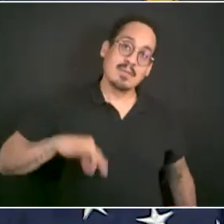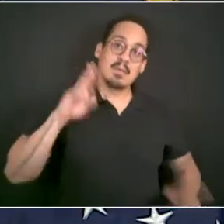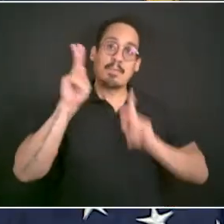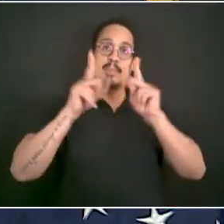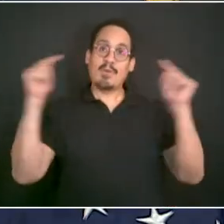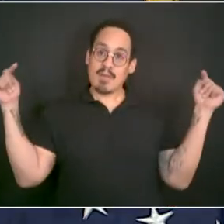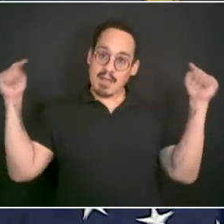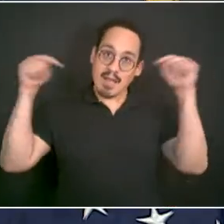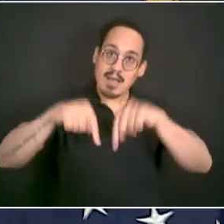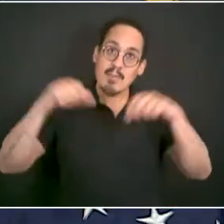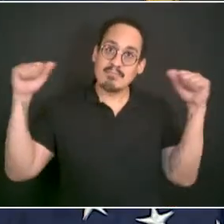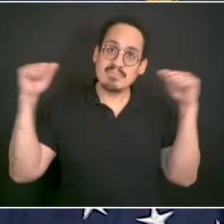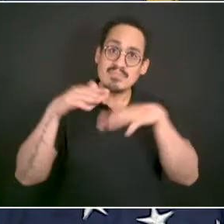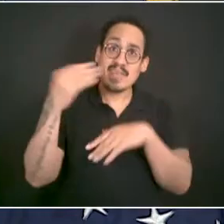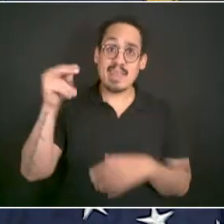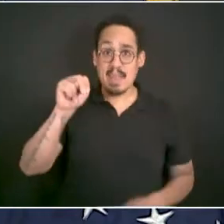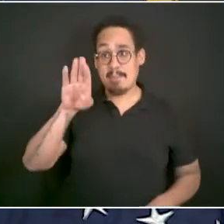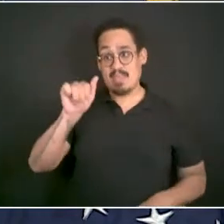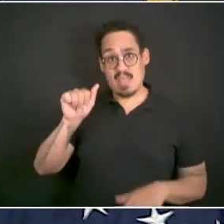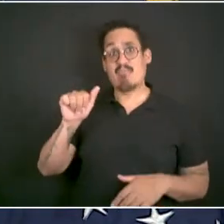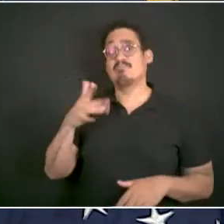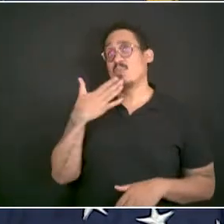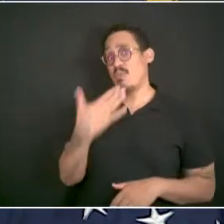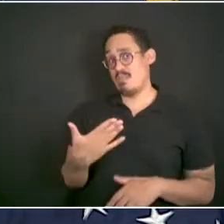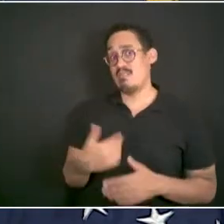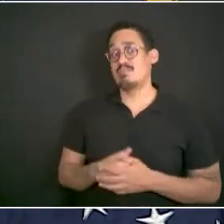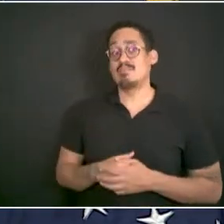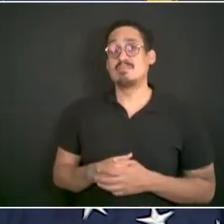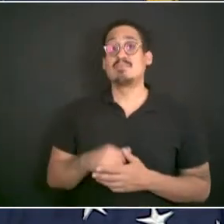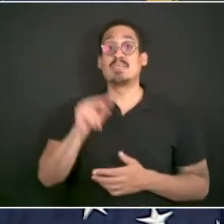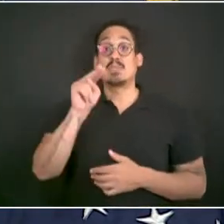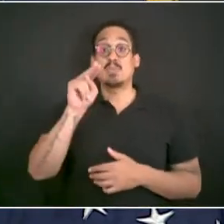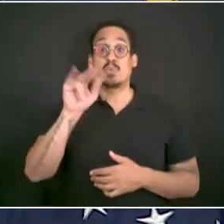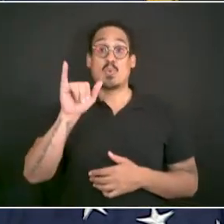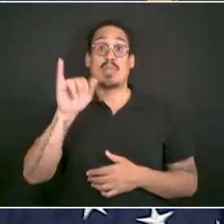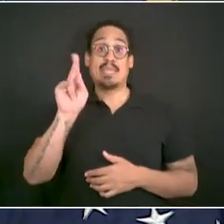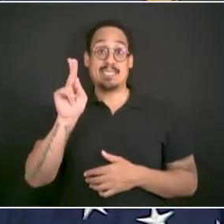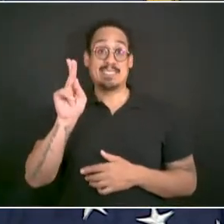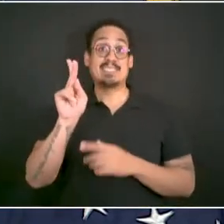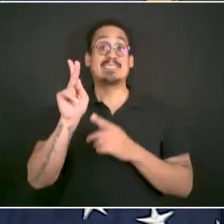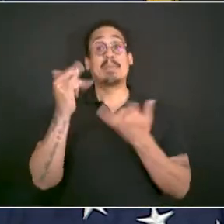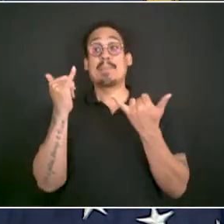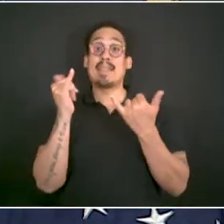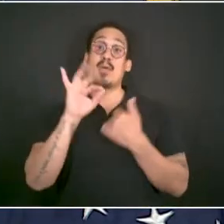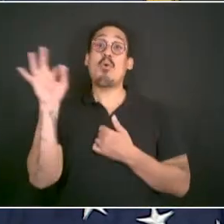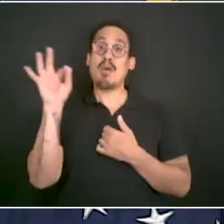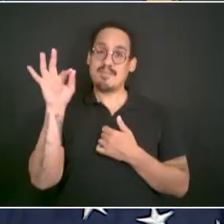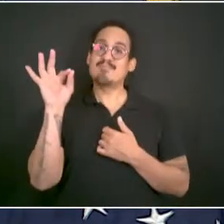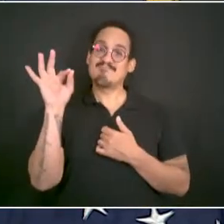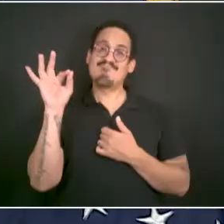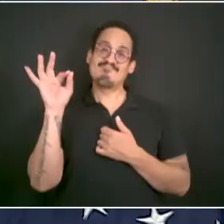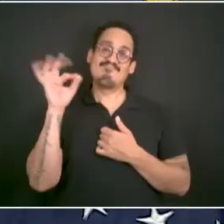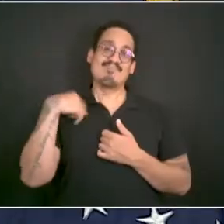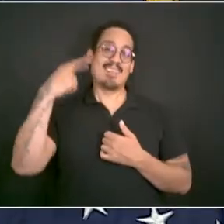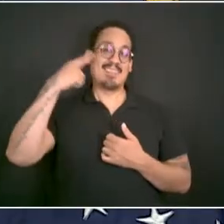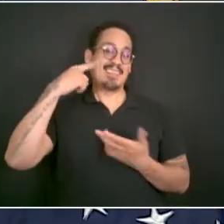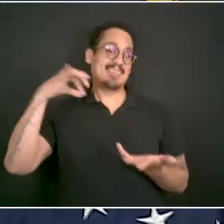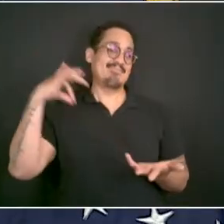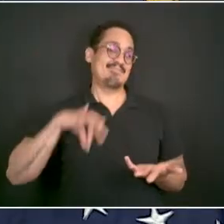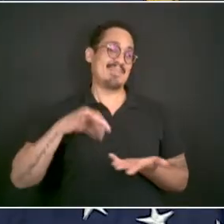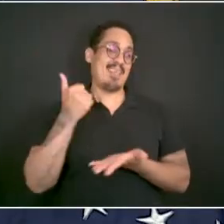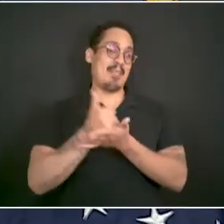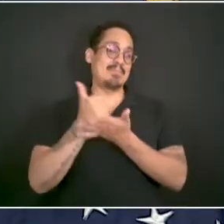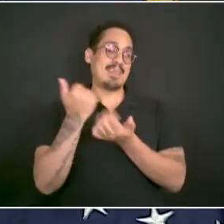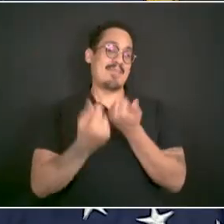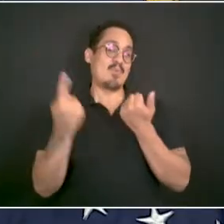When the Knicks, when they are in the playoffs, I think it helps the whole industry, because of excitement. This is the